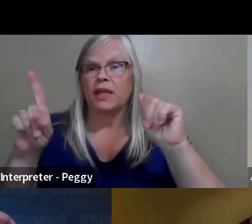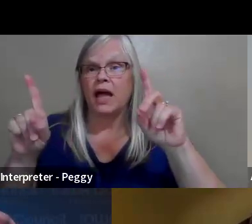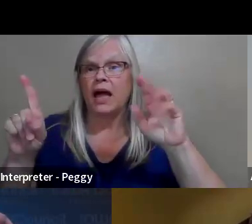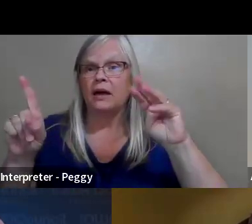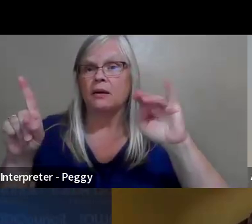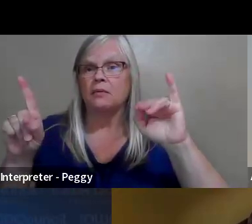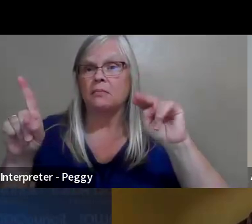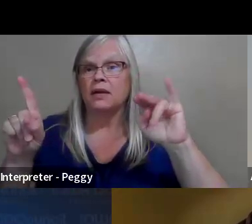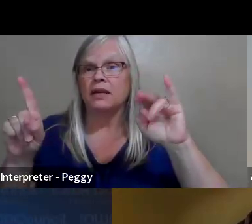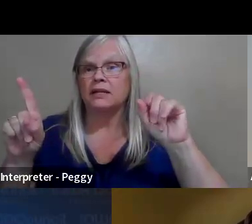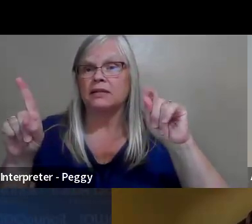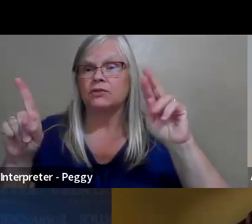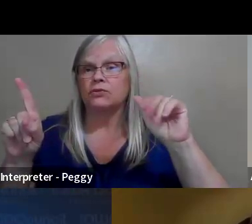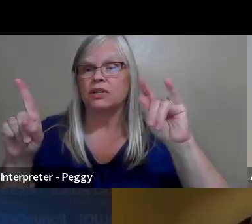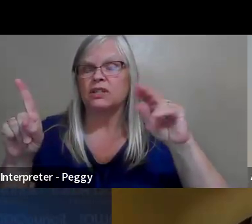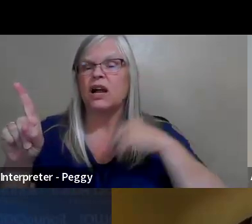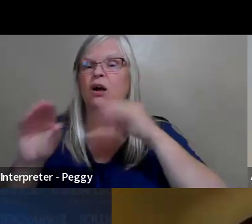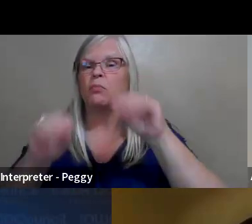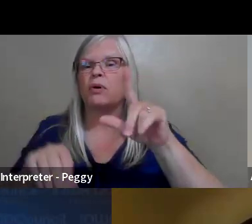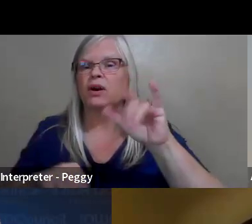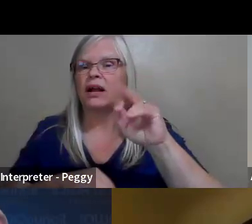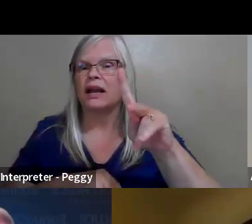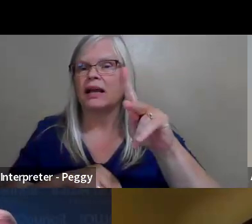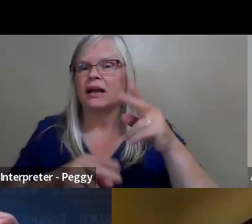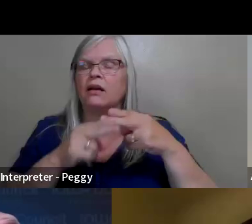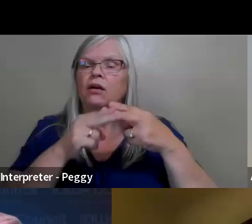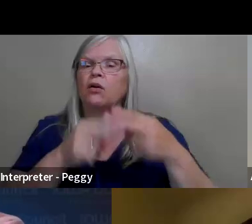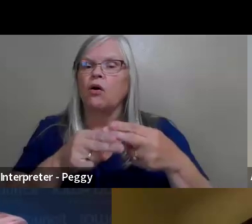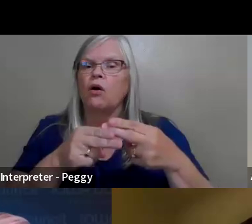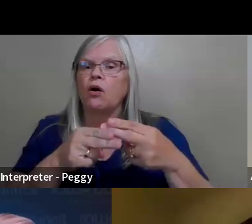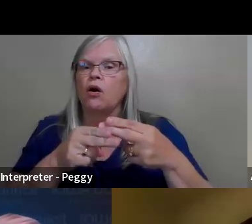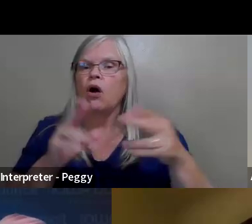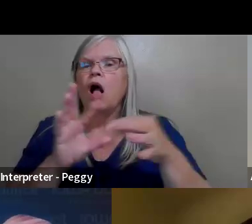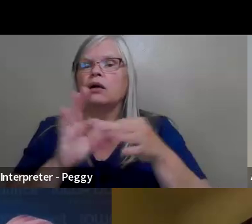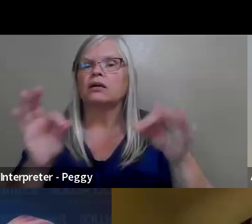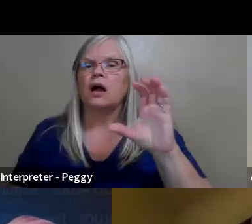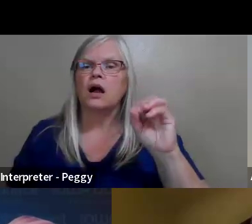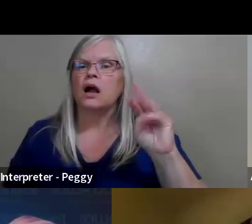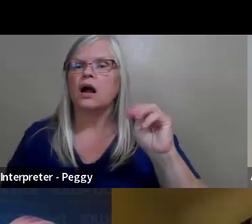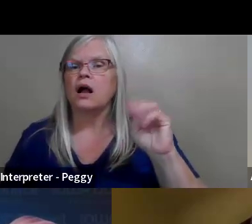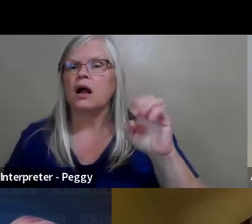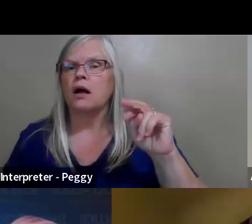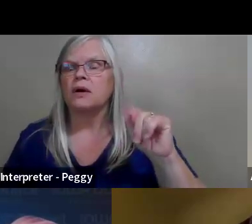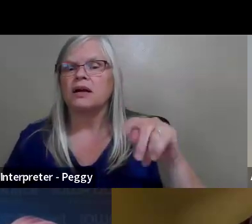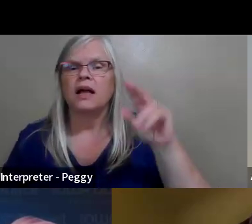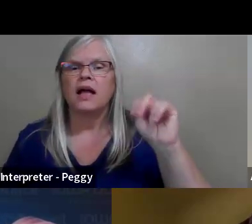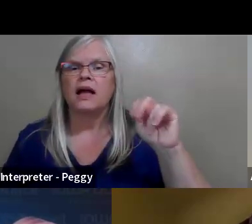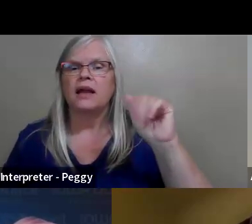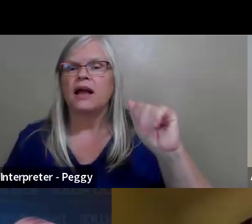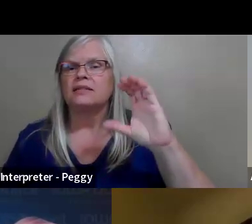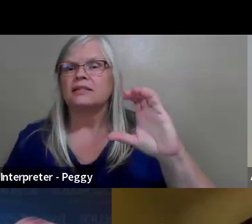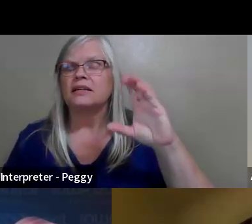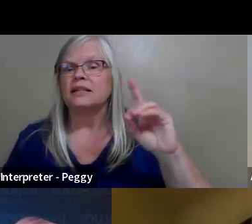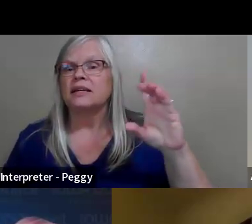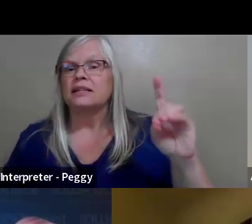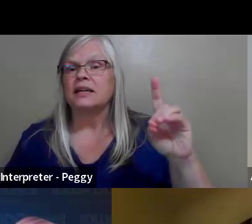will be putting into the chat a link for something called a comment. NACDD has done an